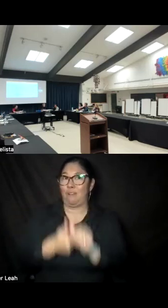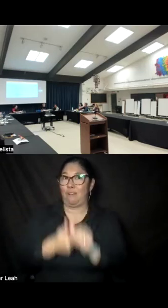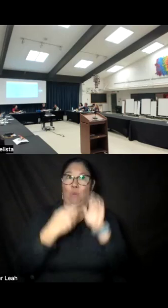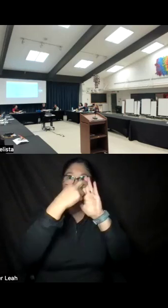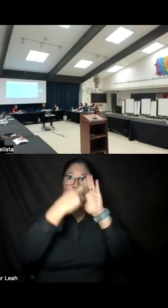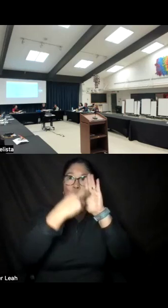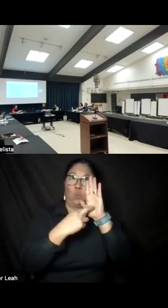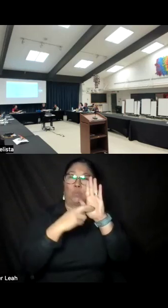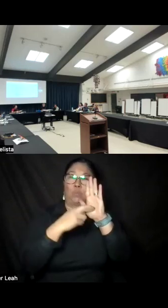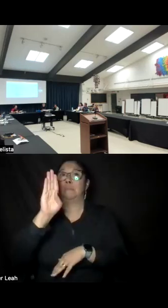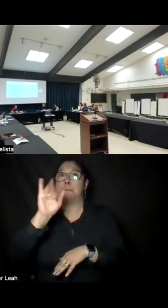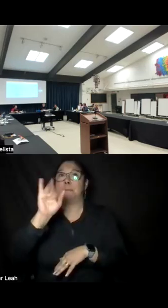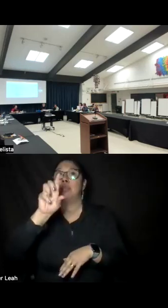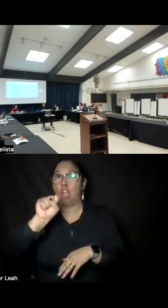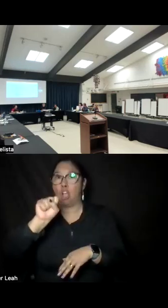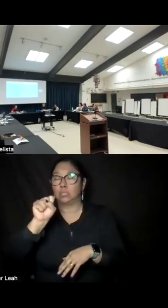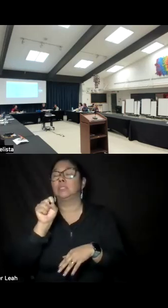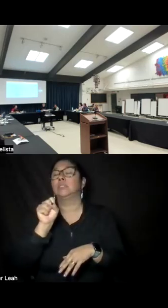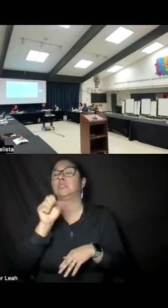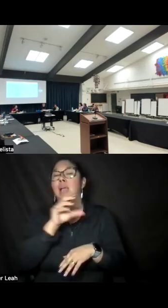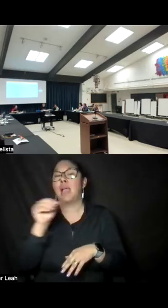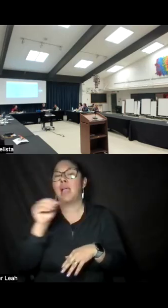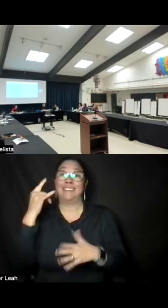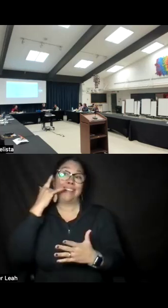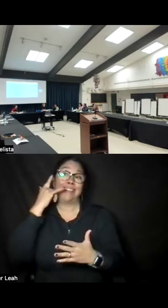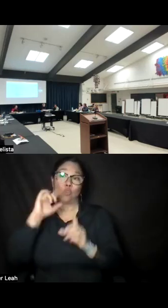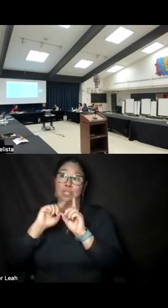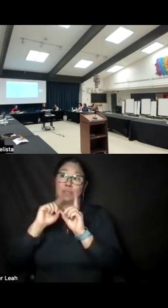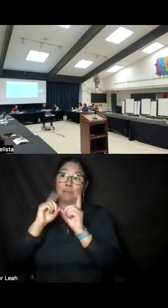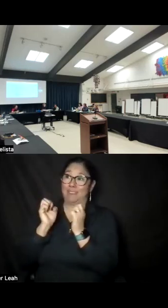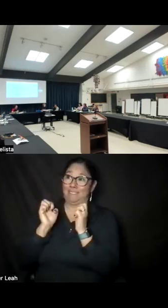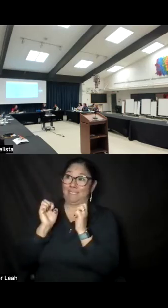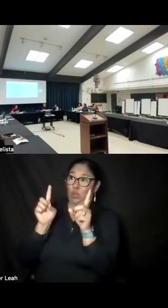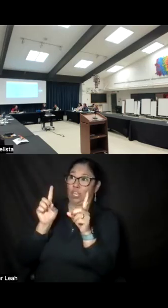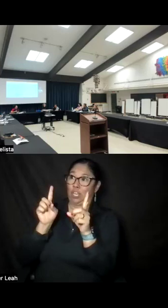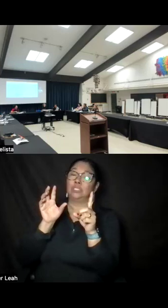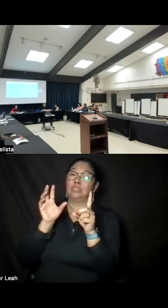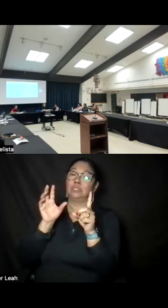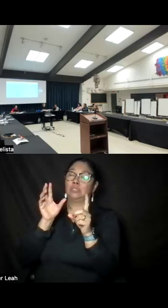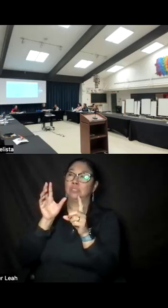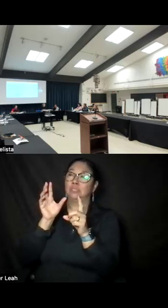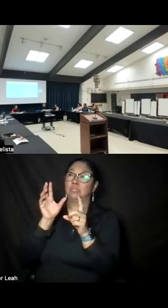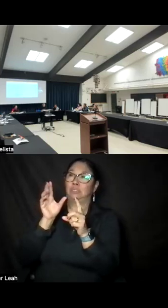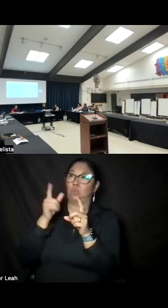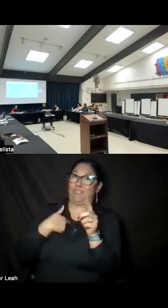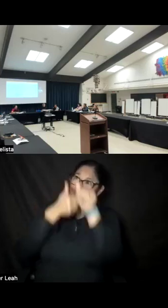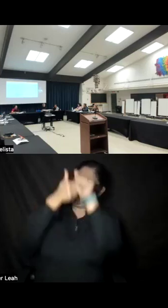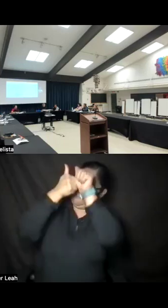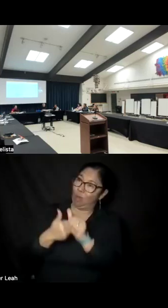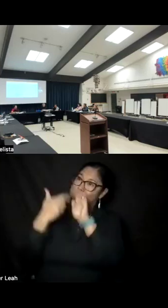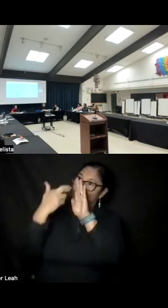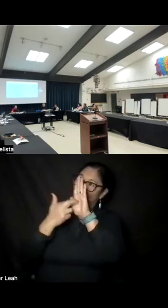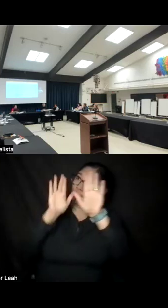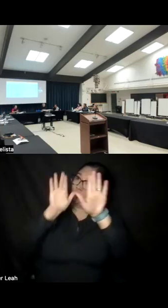bylaws are and also what California Department of Education, the SSC takes being compliant very